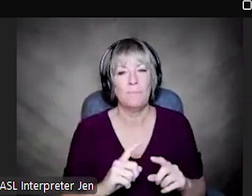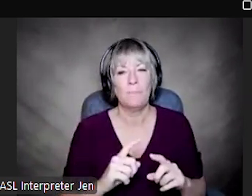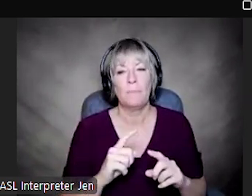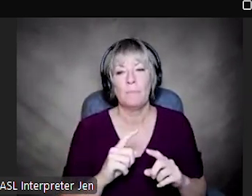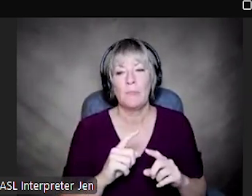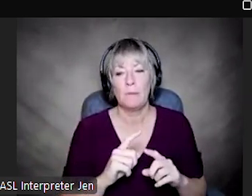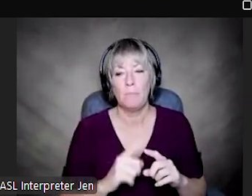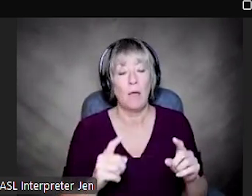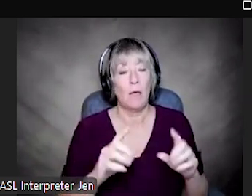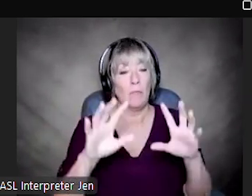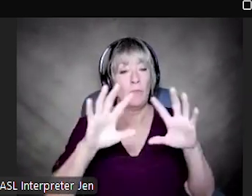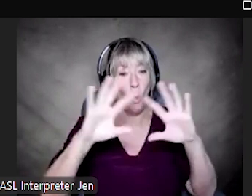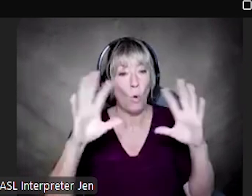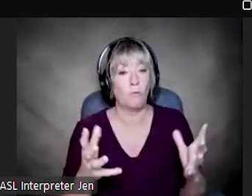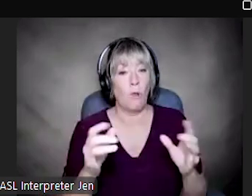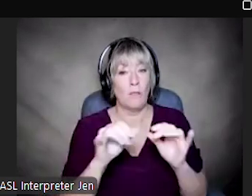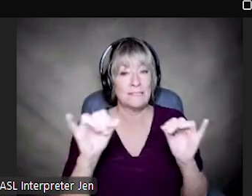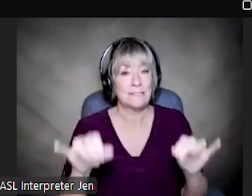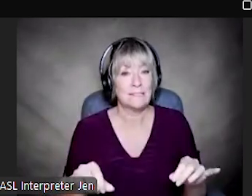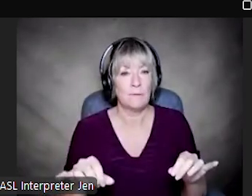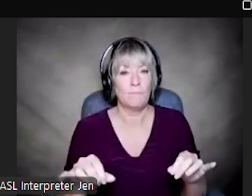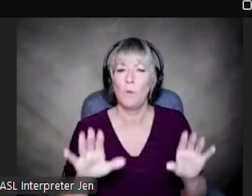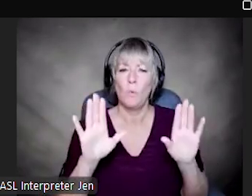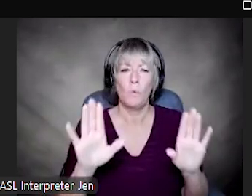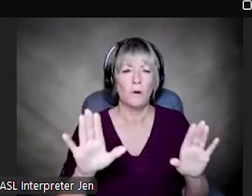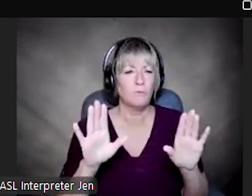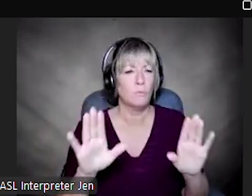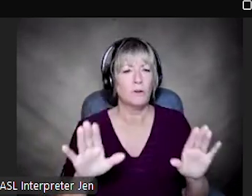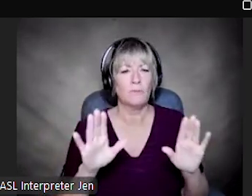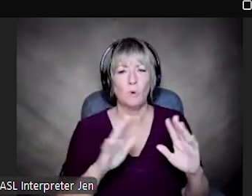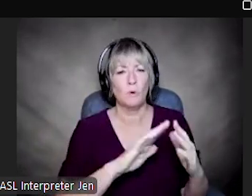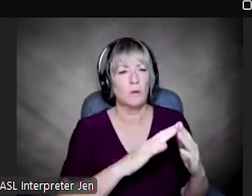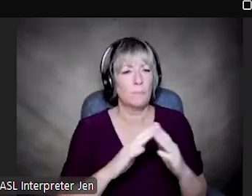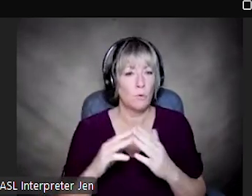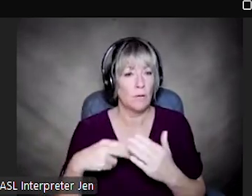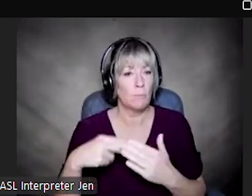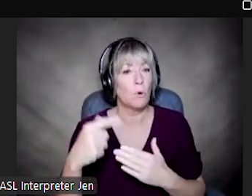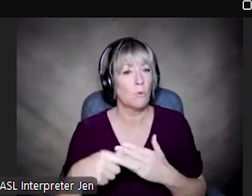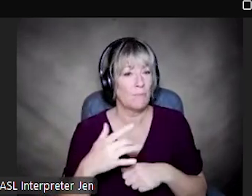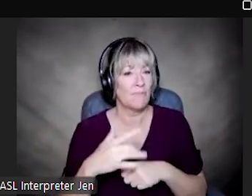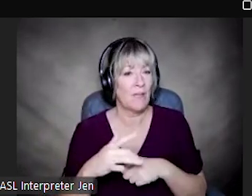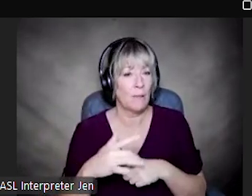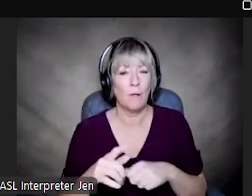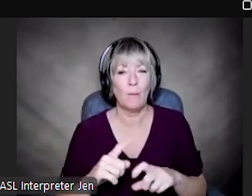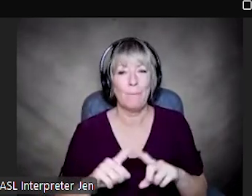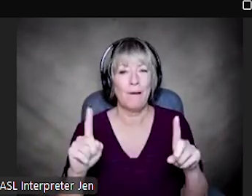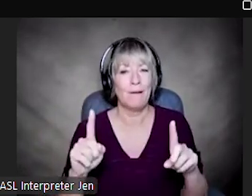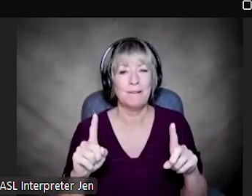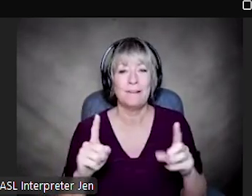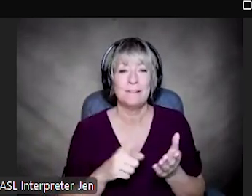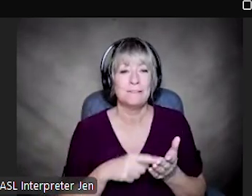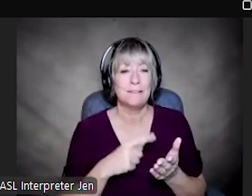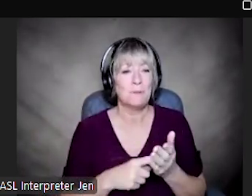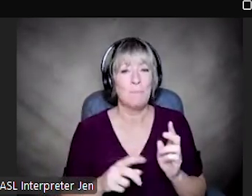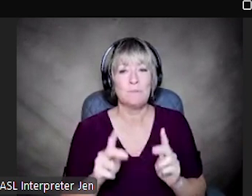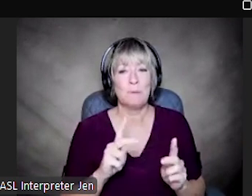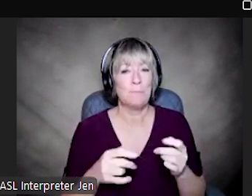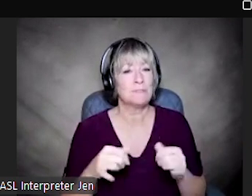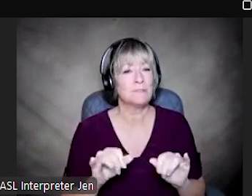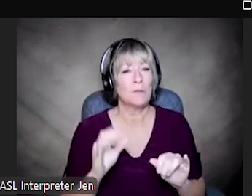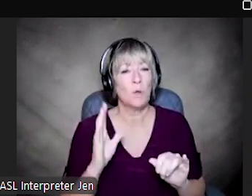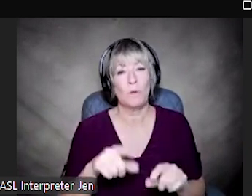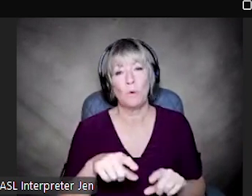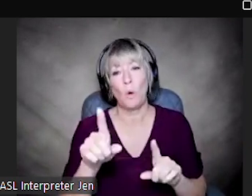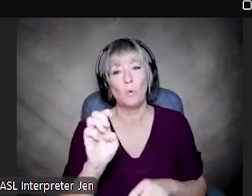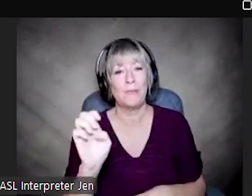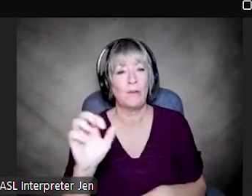when we look at the overall system, there's wonderful, wonderful community programs available, but there's going to be times that people still are going to go to